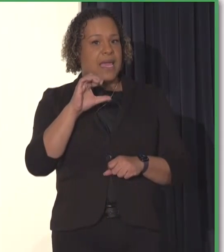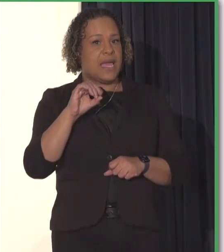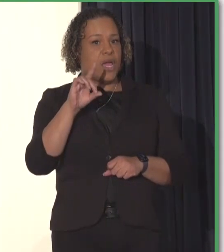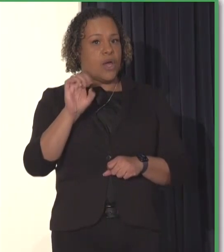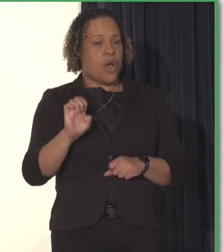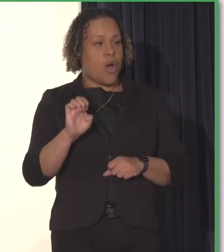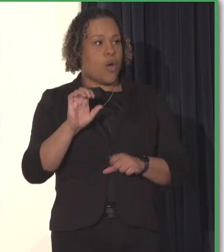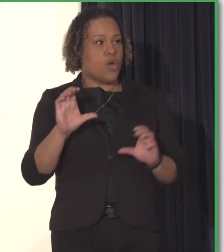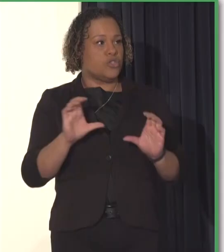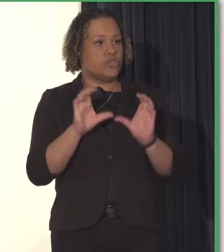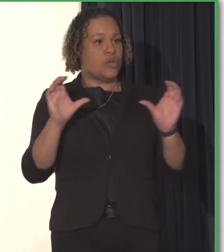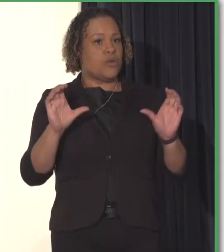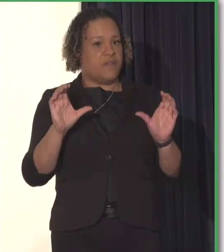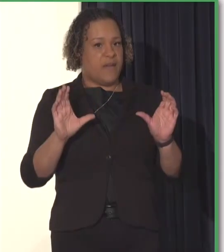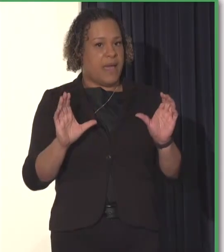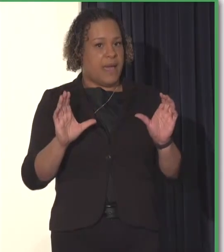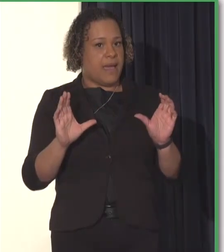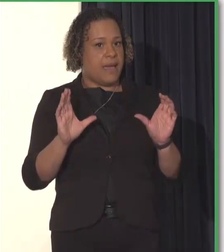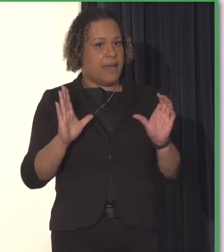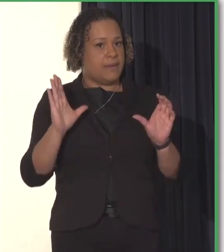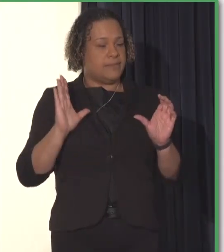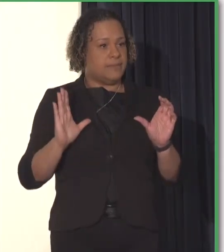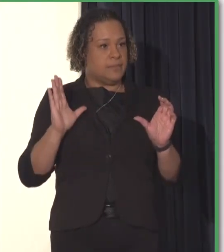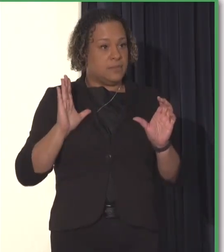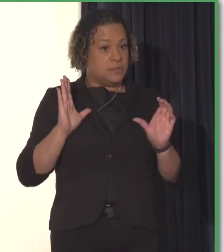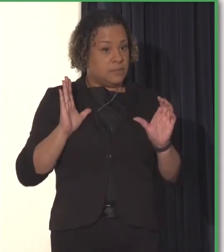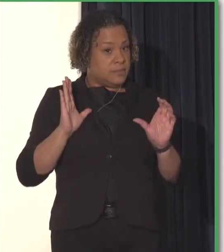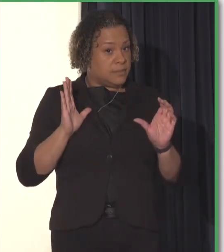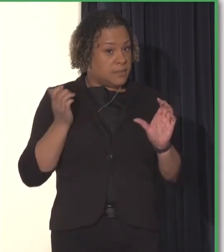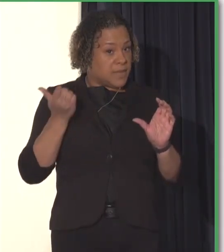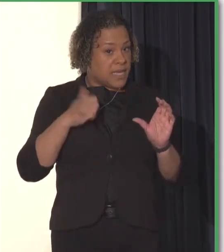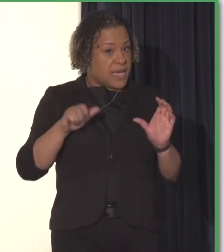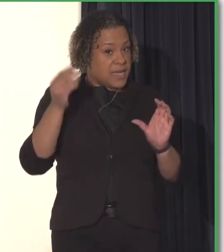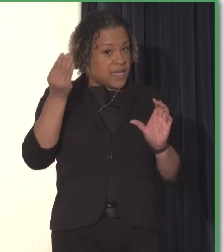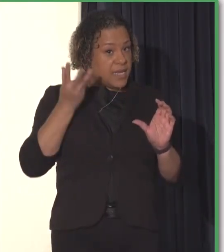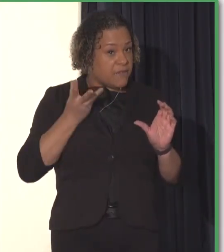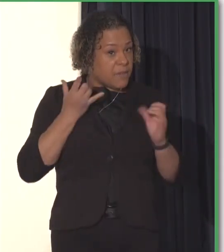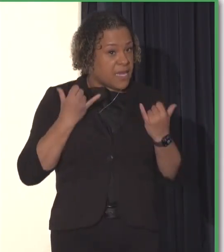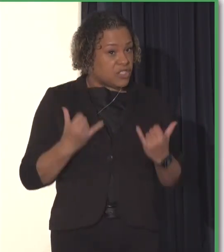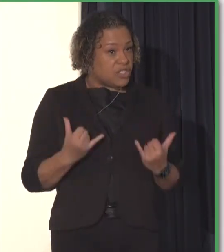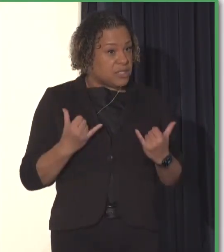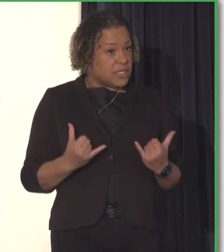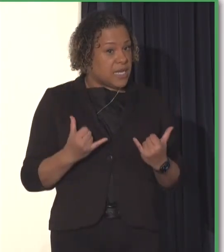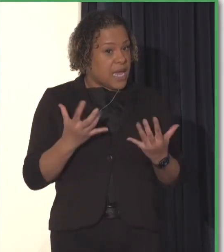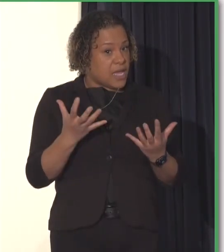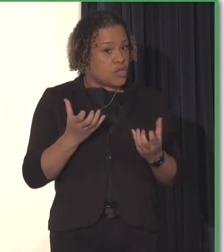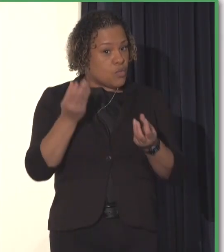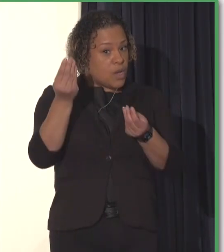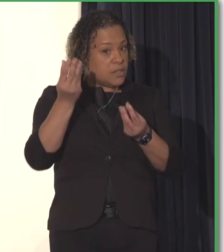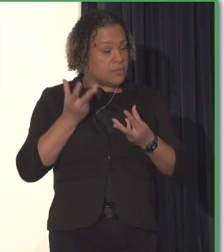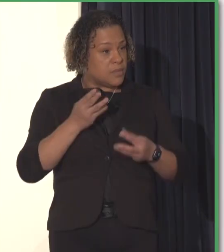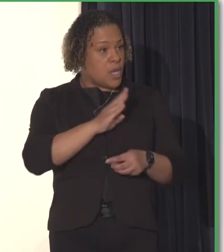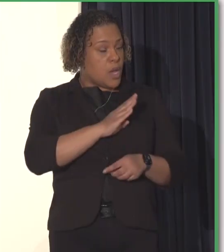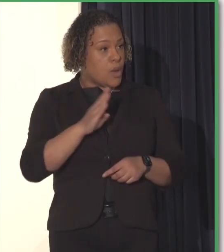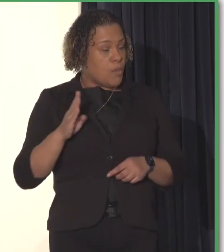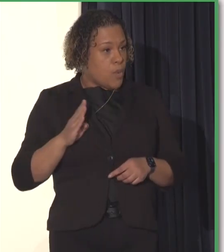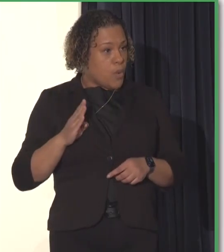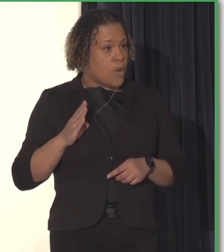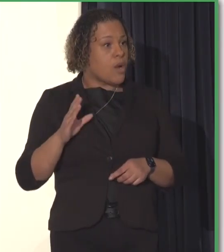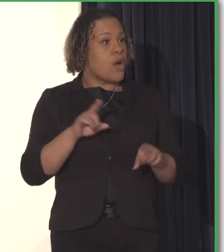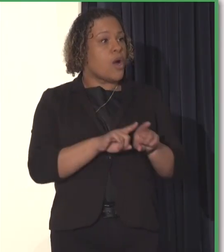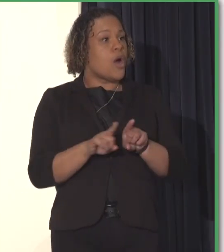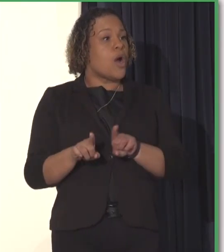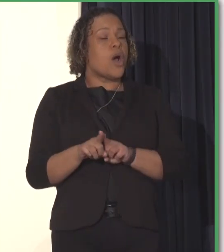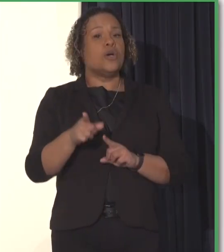the time. Are there any updates today that you'd like to provide to the board? And also, who